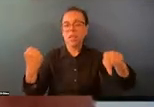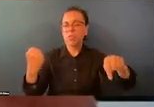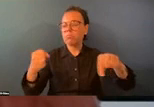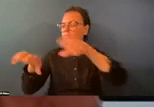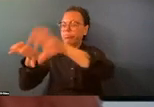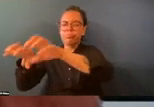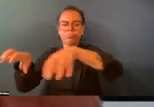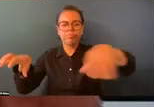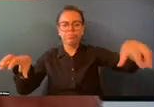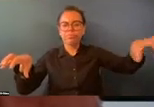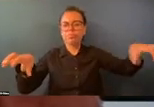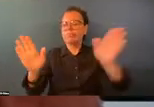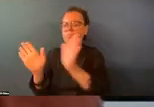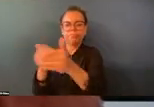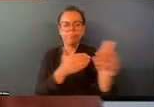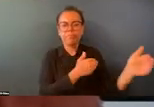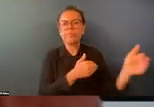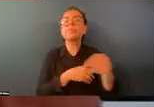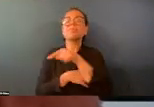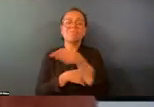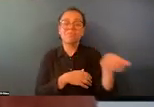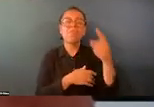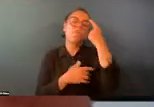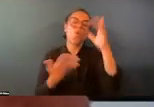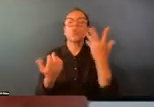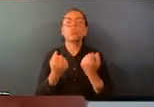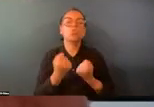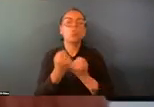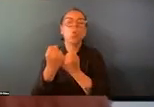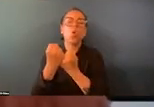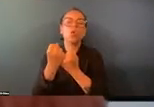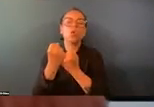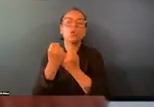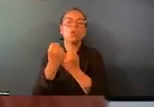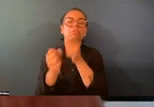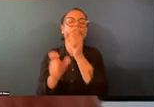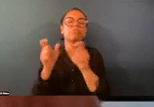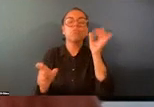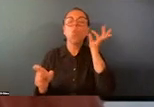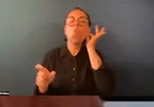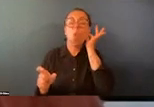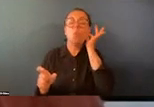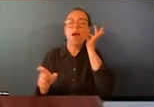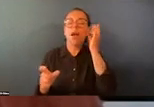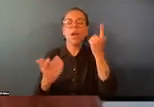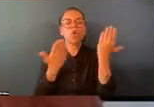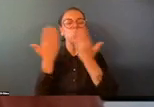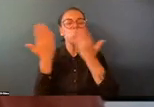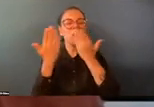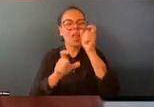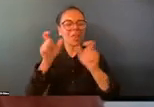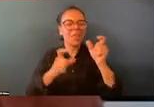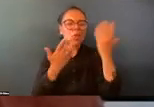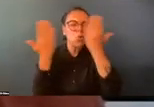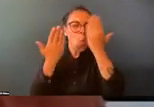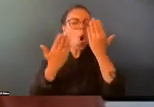districts. It changed school girls' life for better, and now around 20,000 school girls